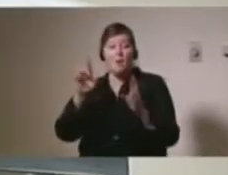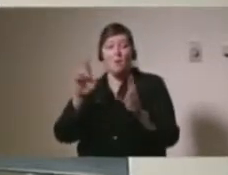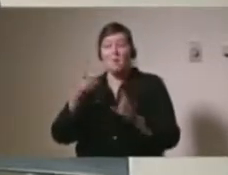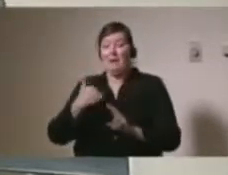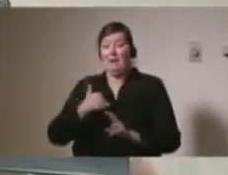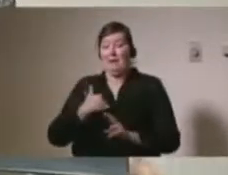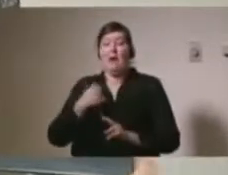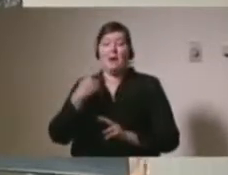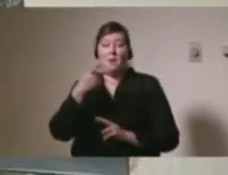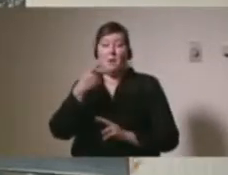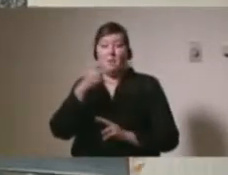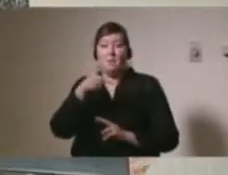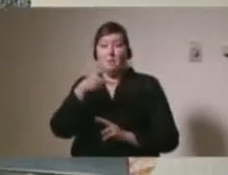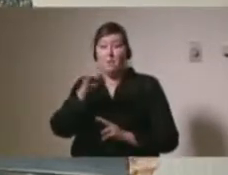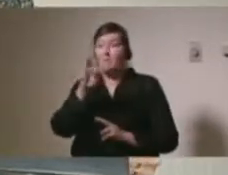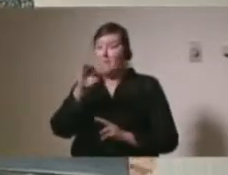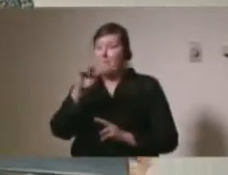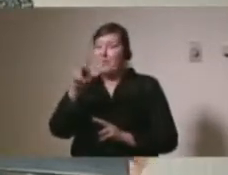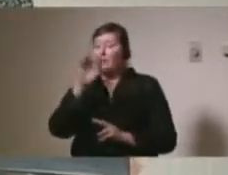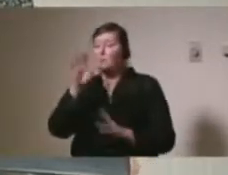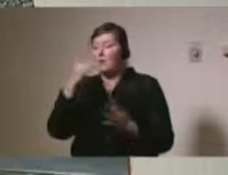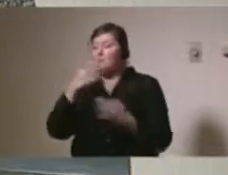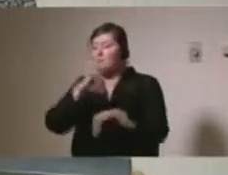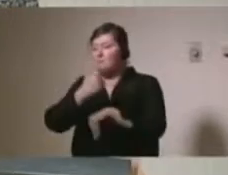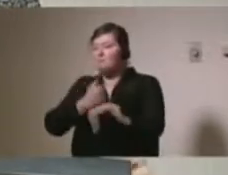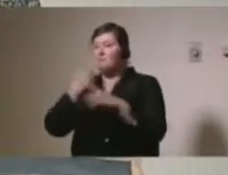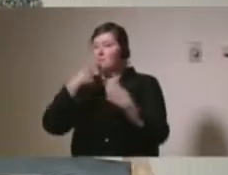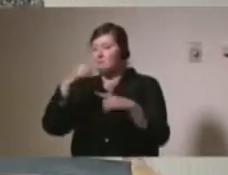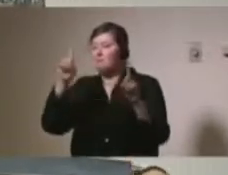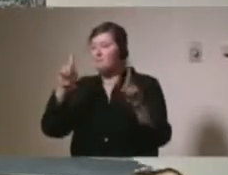luck, and thank you for listening to me.